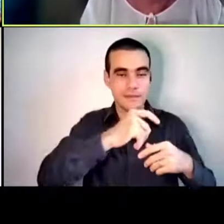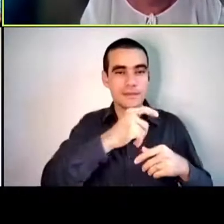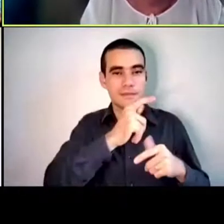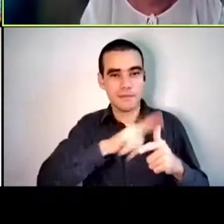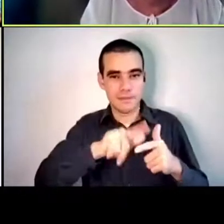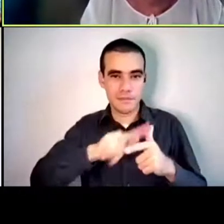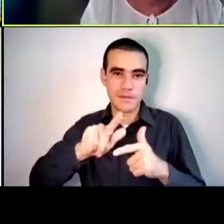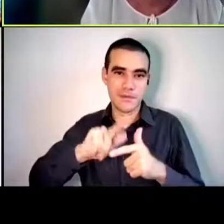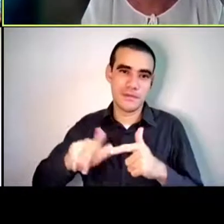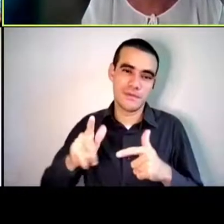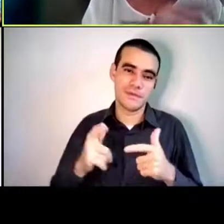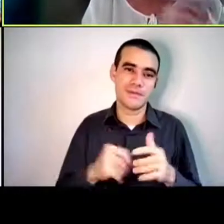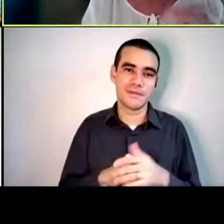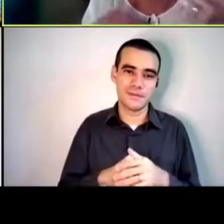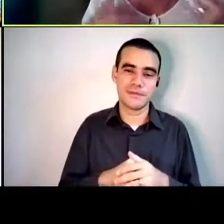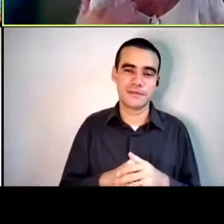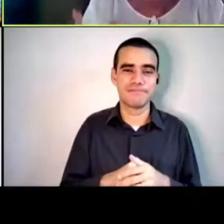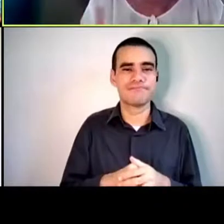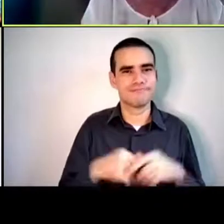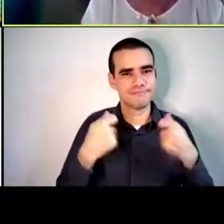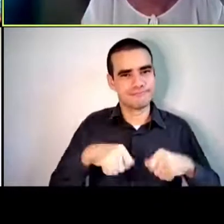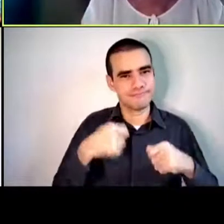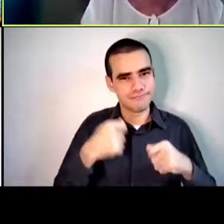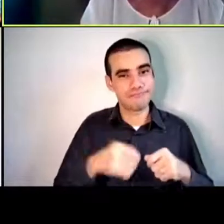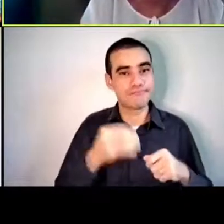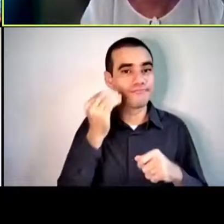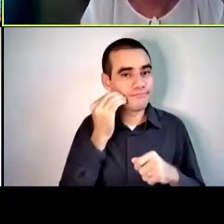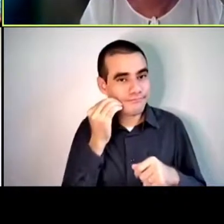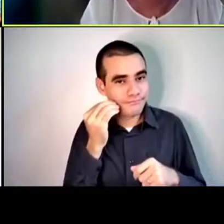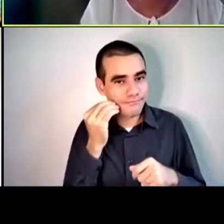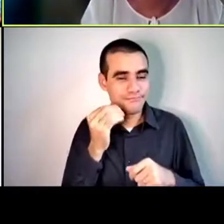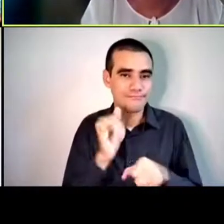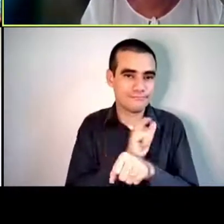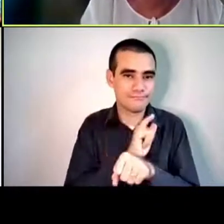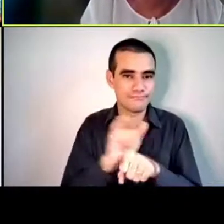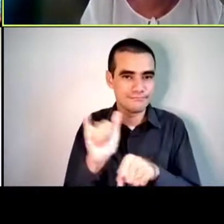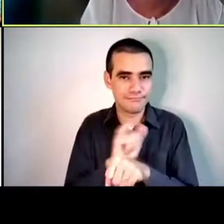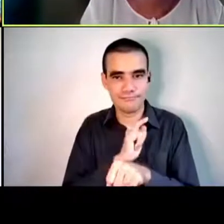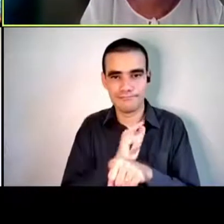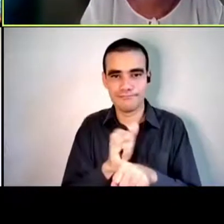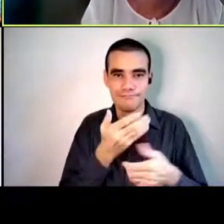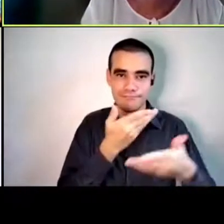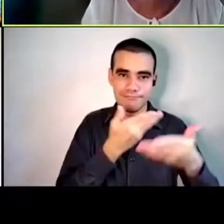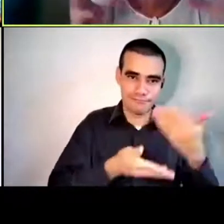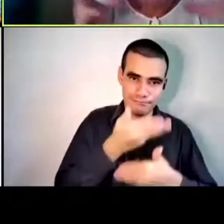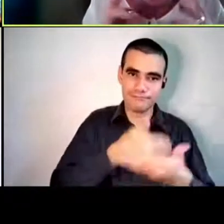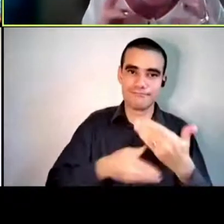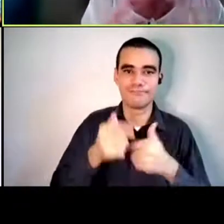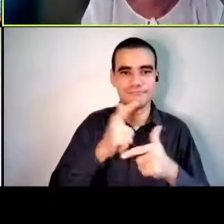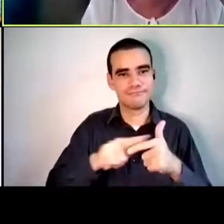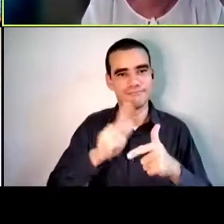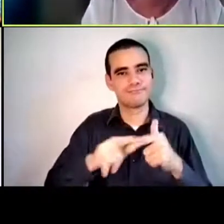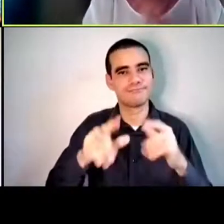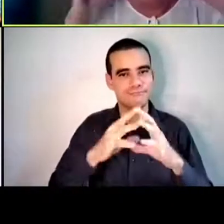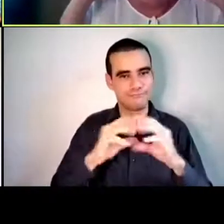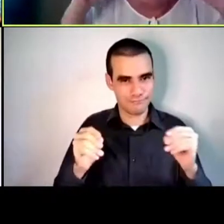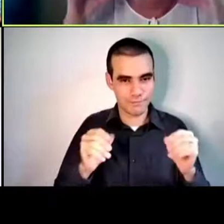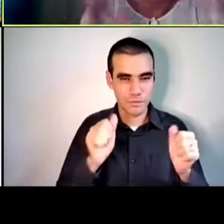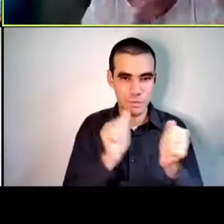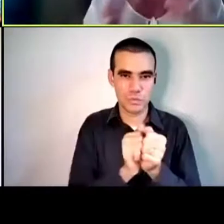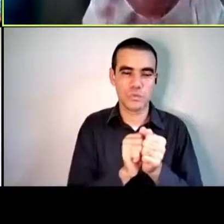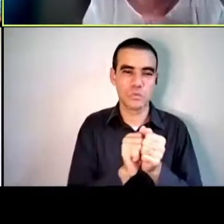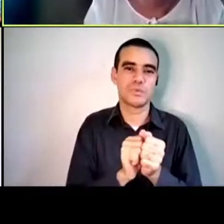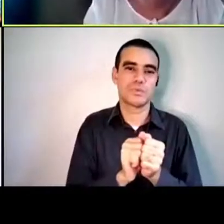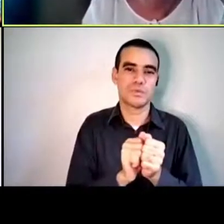we cannot solve them with the cause and effect. So we have to rehearse a lot this interaction to solve